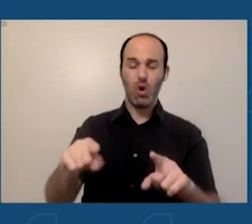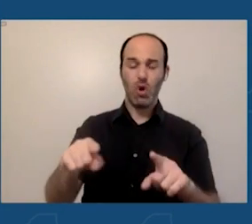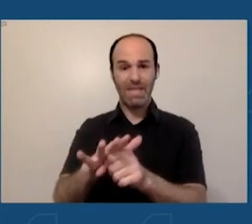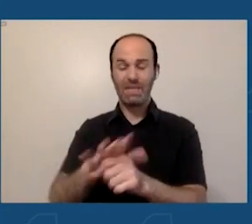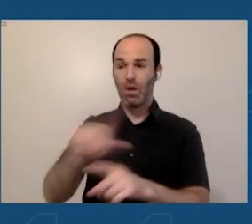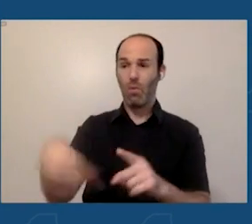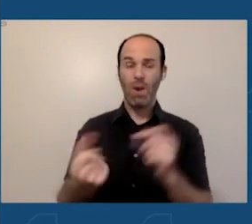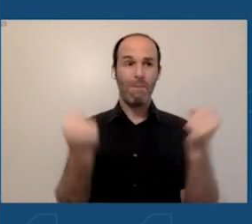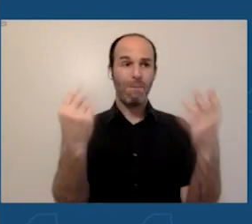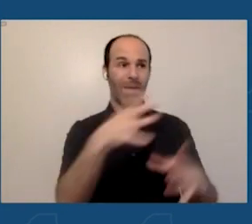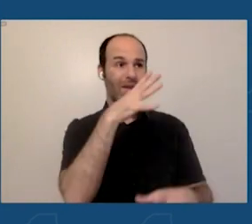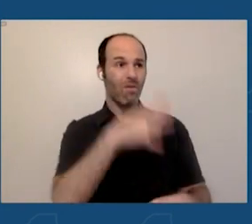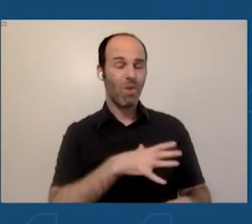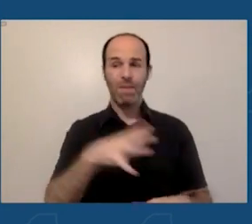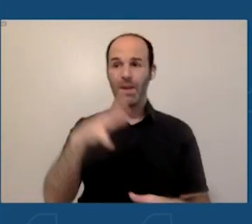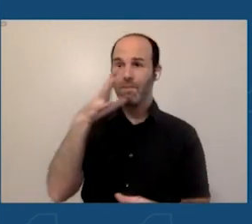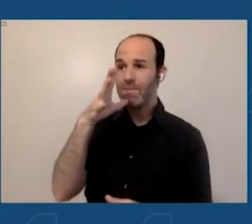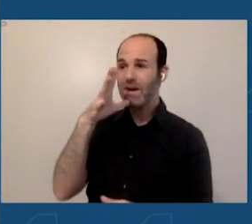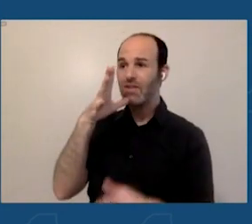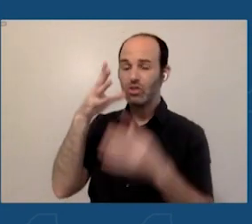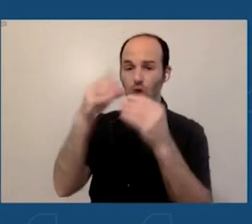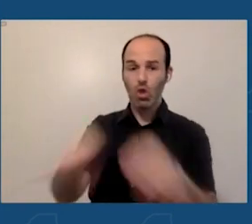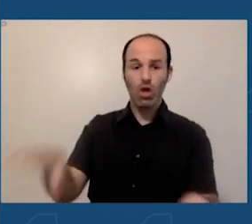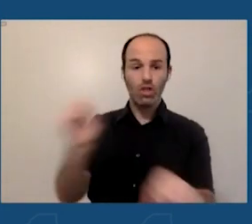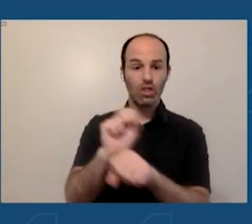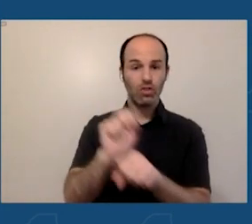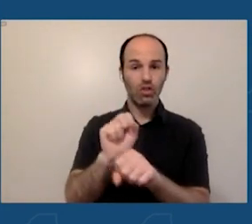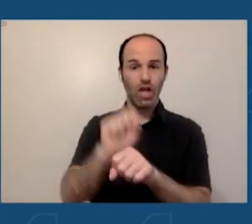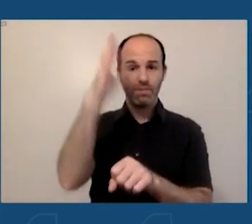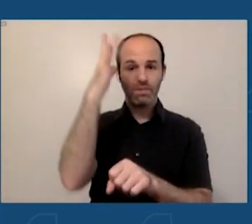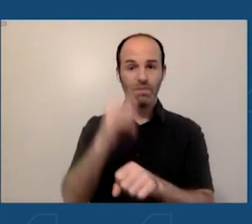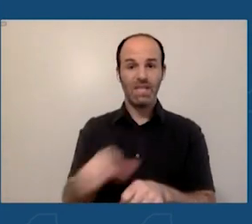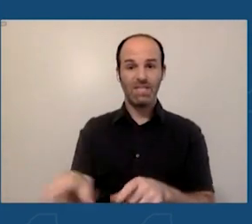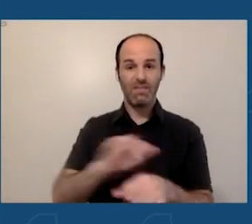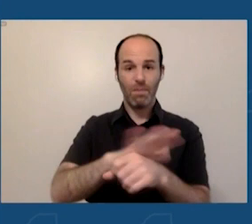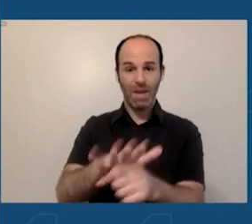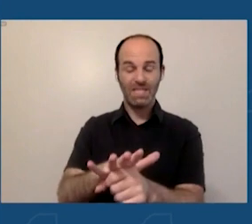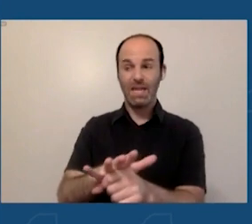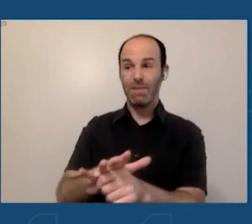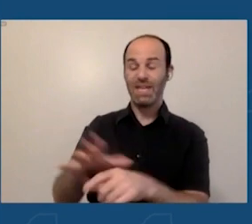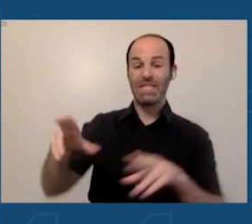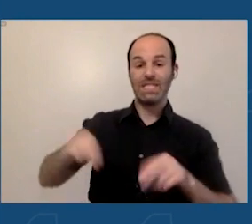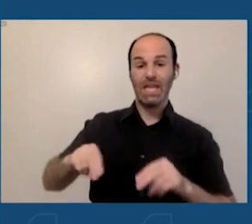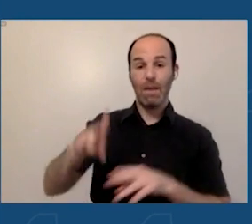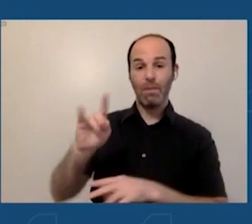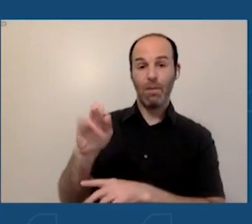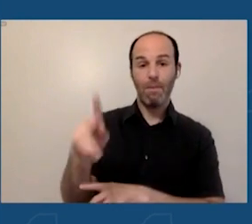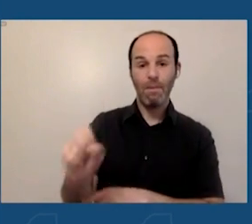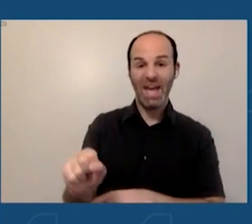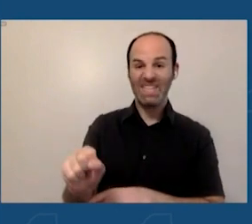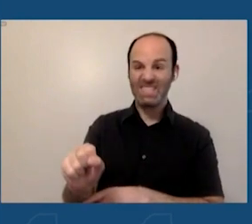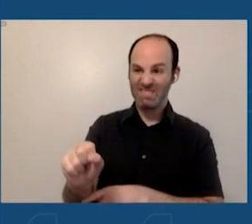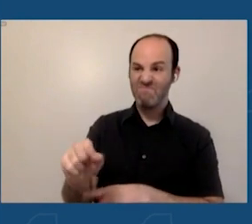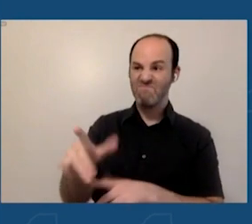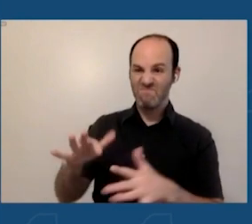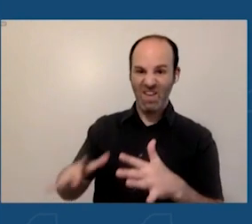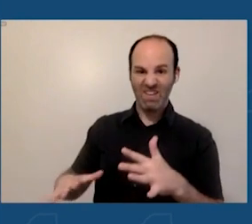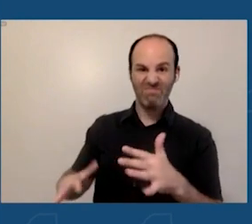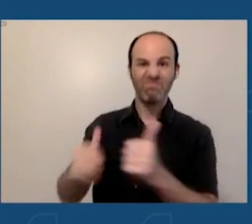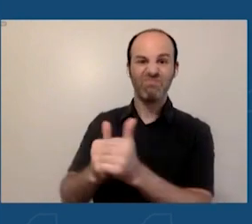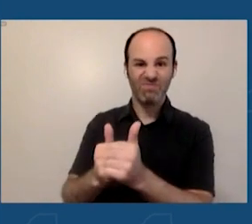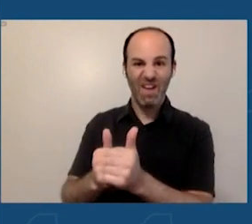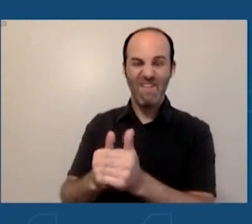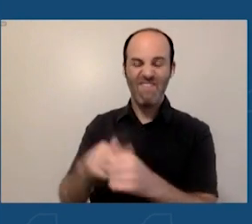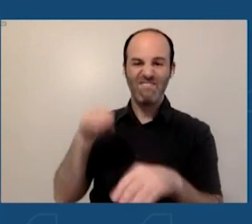many women lost their jobs as a result of this pandemic. Diaper banks picked up the slack, and they've run with it. So I'm grateful